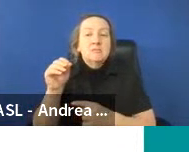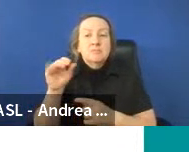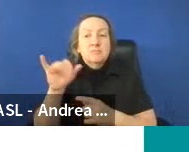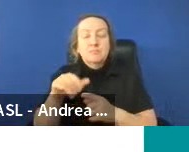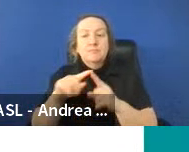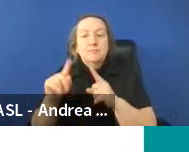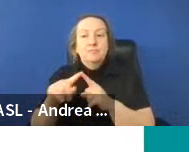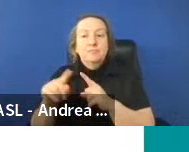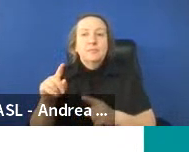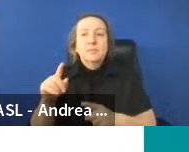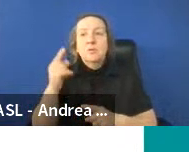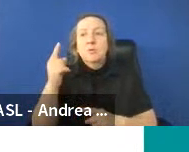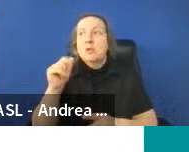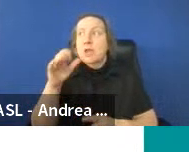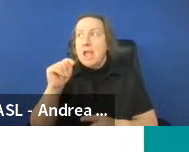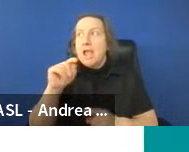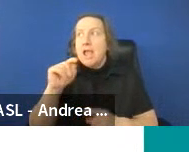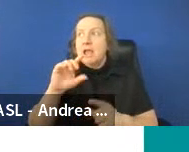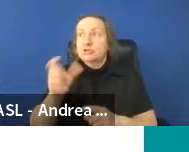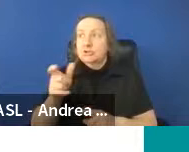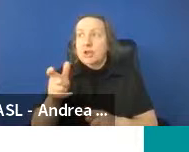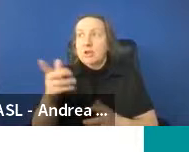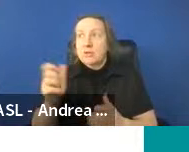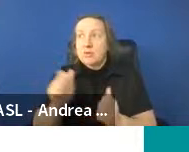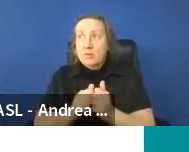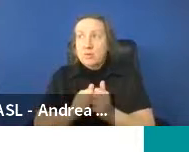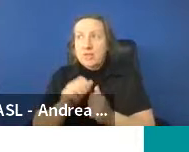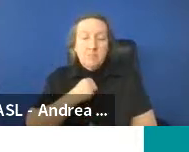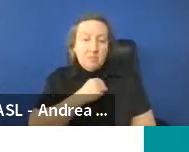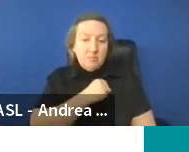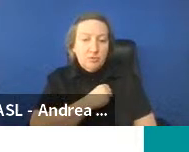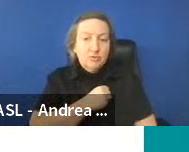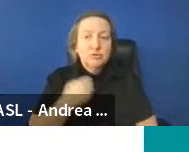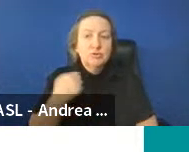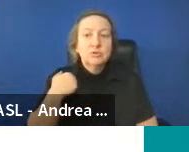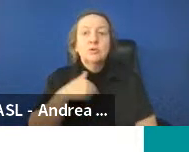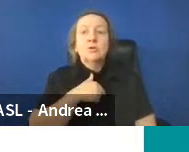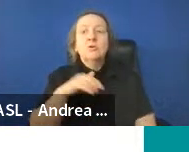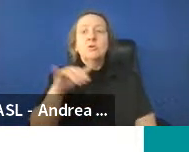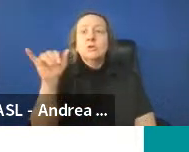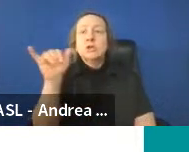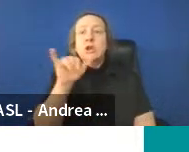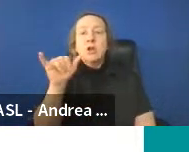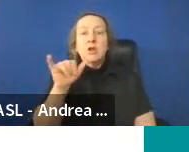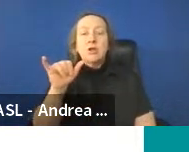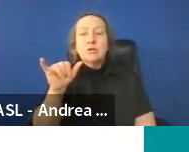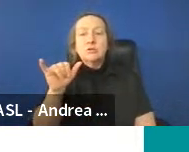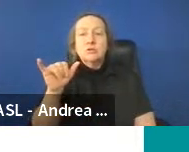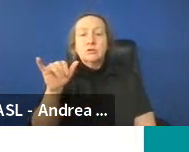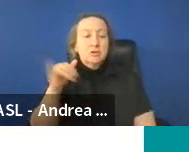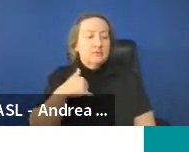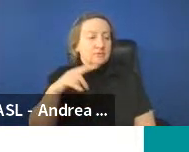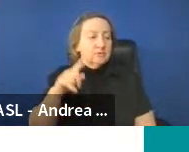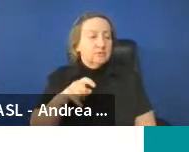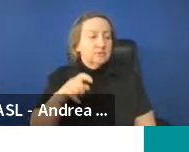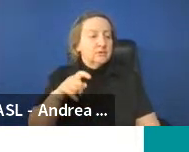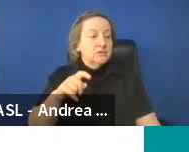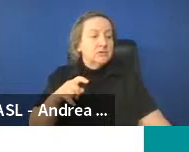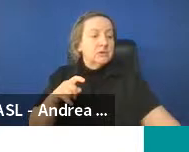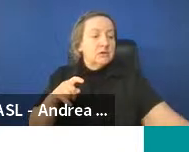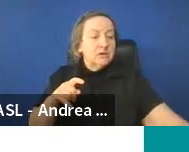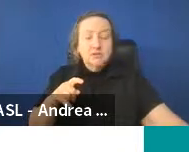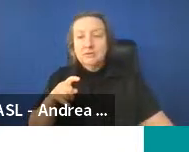their WhatsApp channel with their members. We also extended the survey deadline for